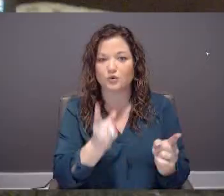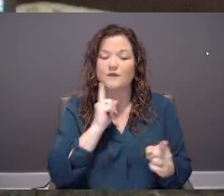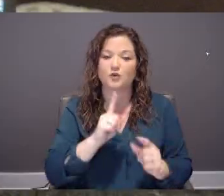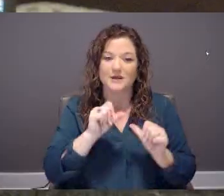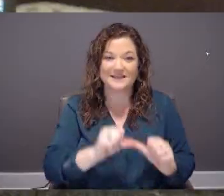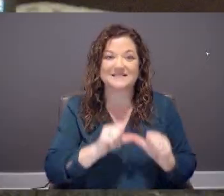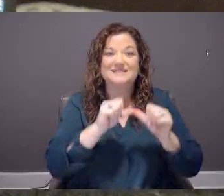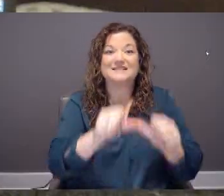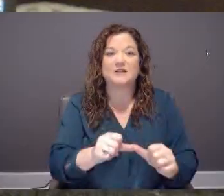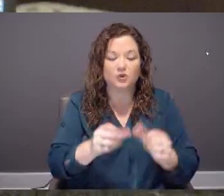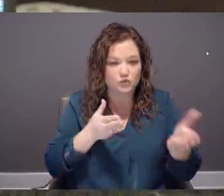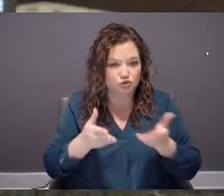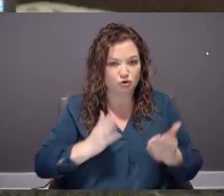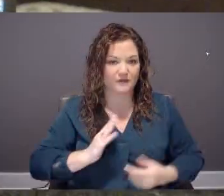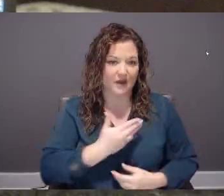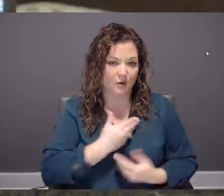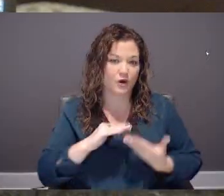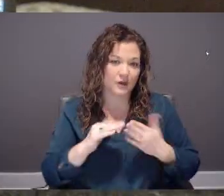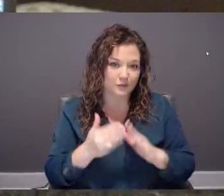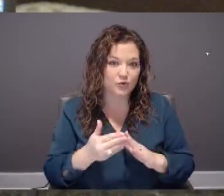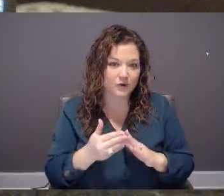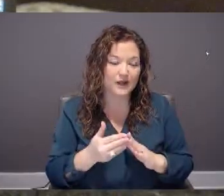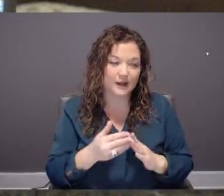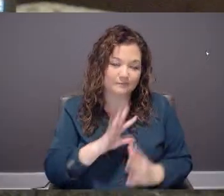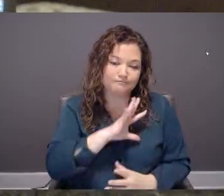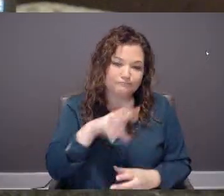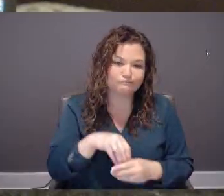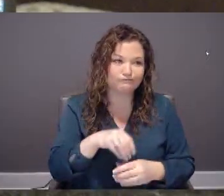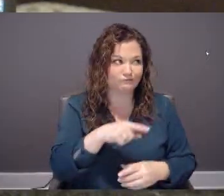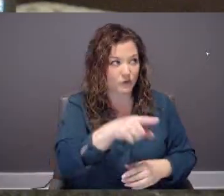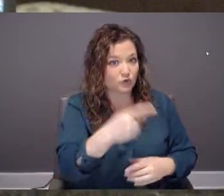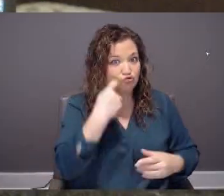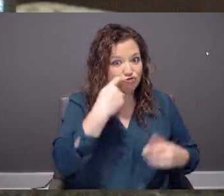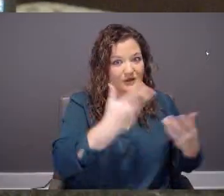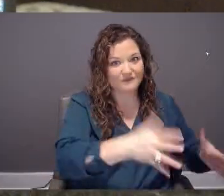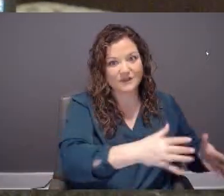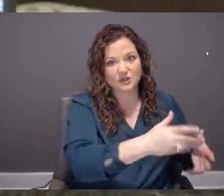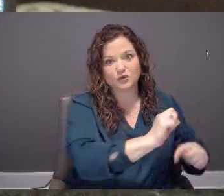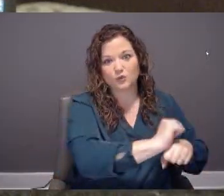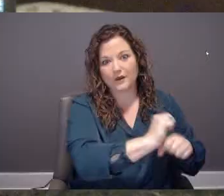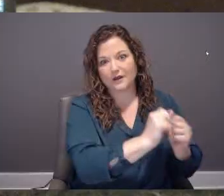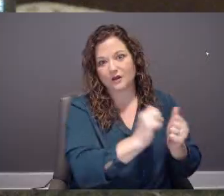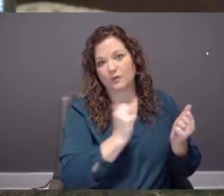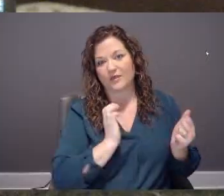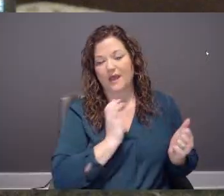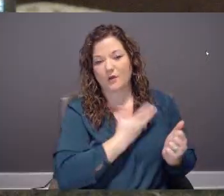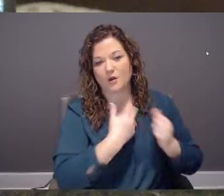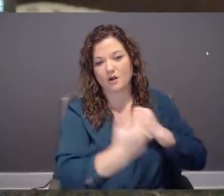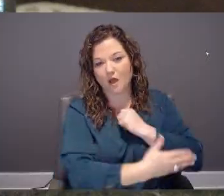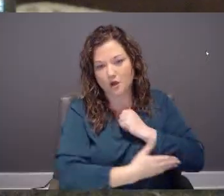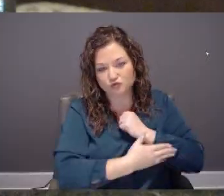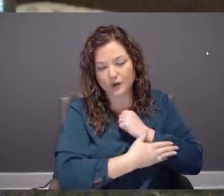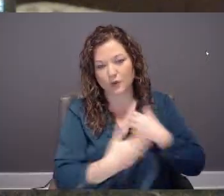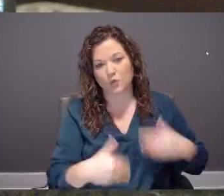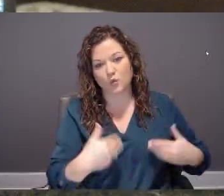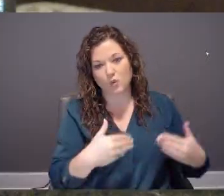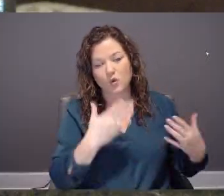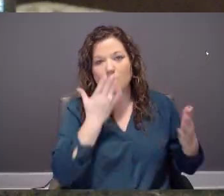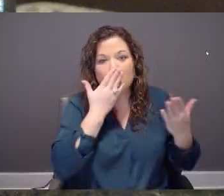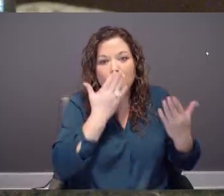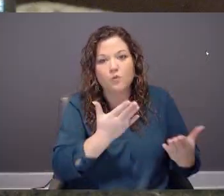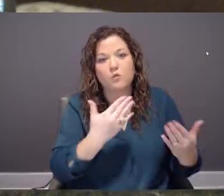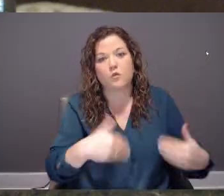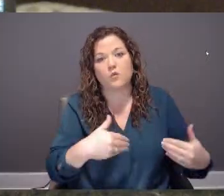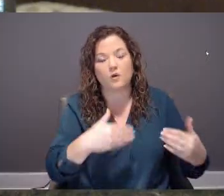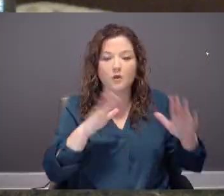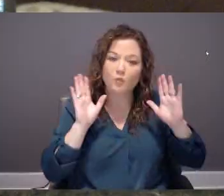to our community after what you've done for our nation. It's just such a wonderful aspect to know that we have these